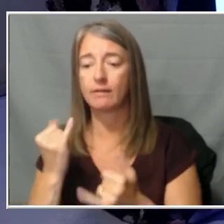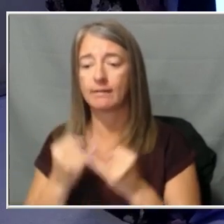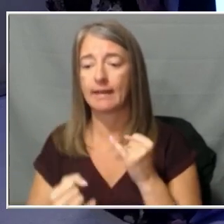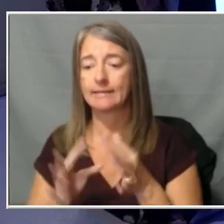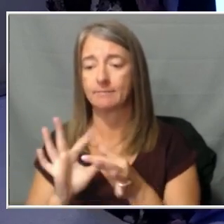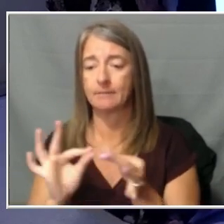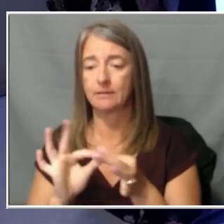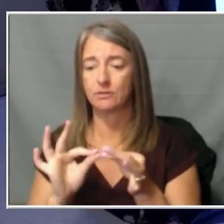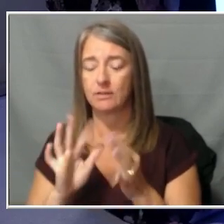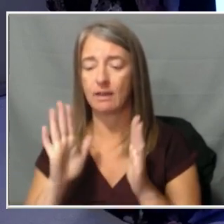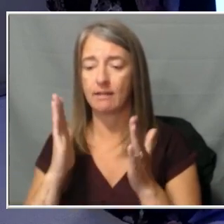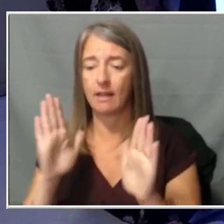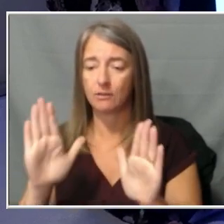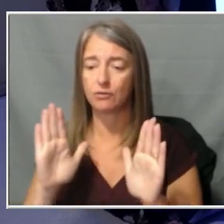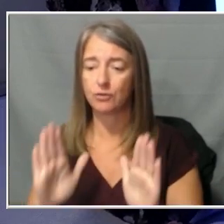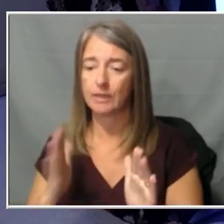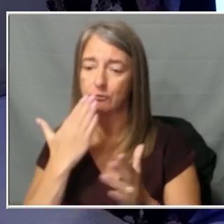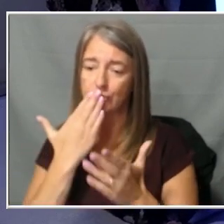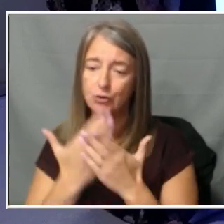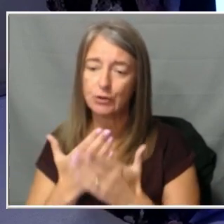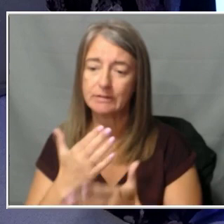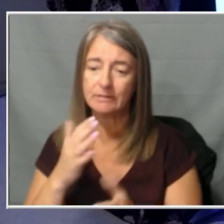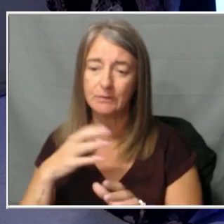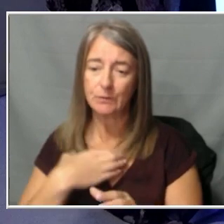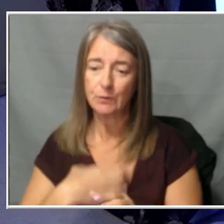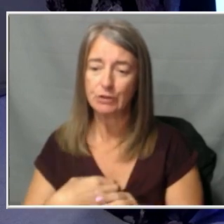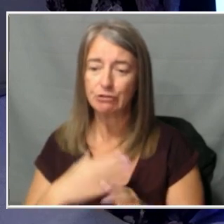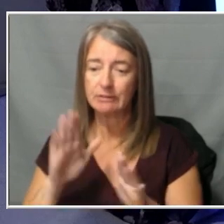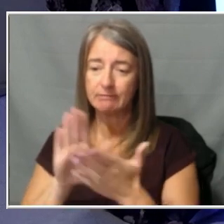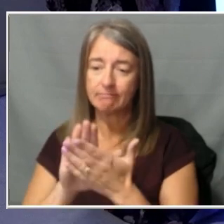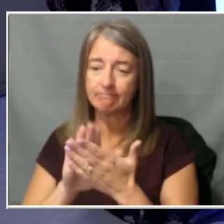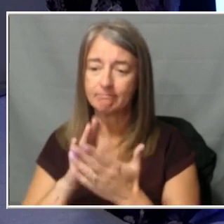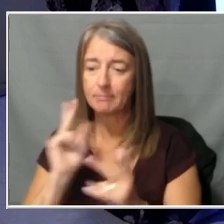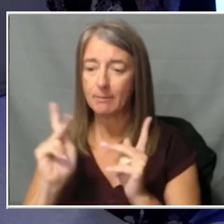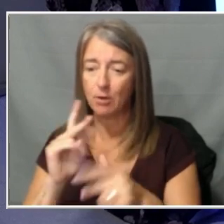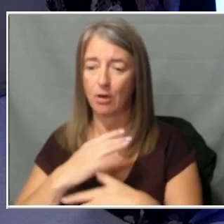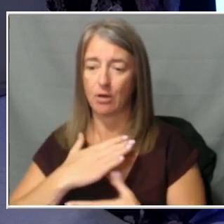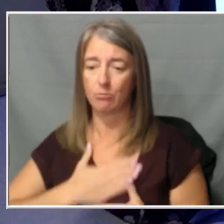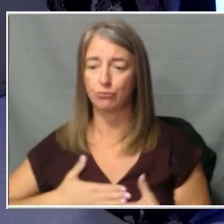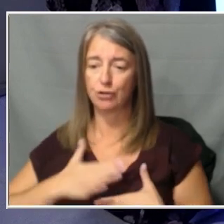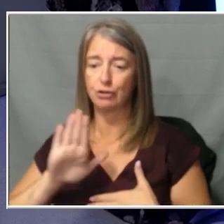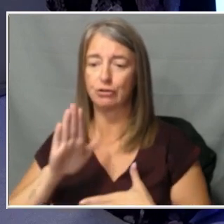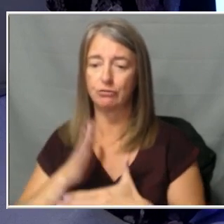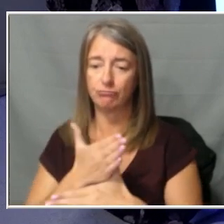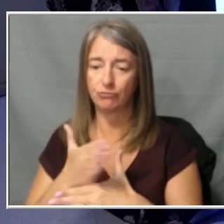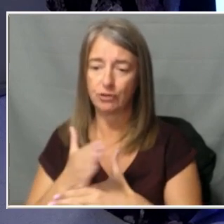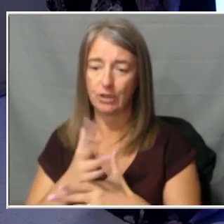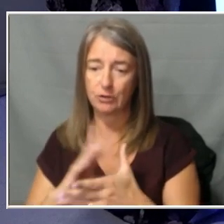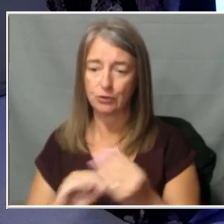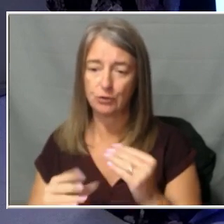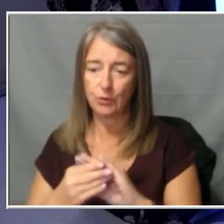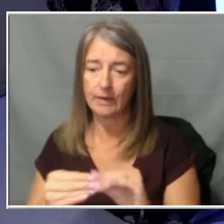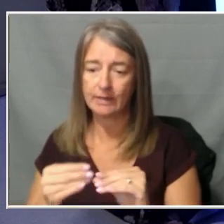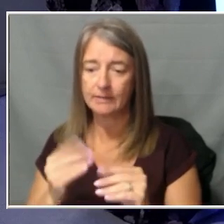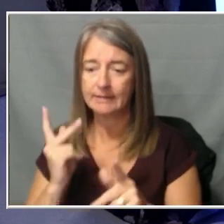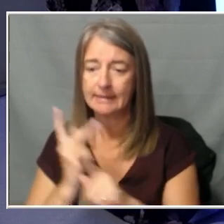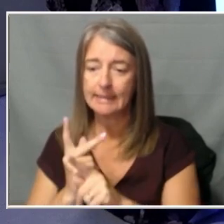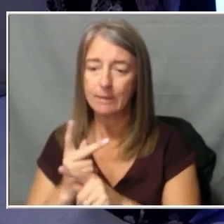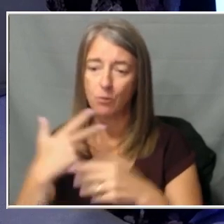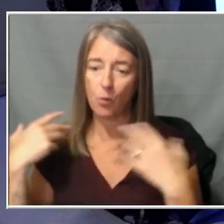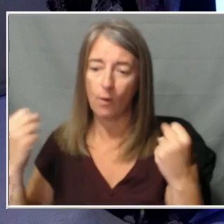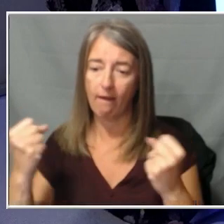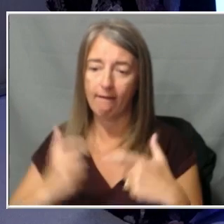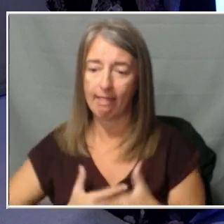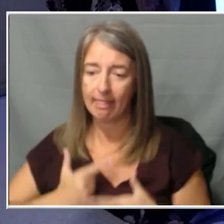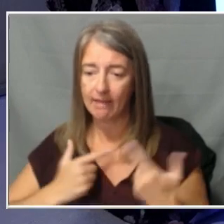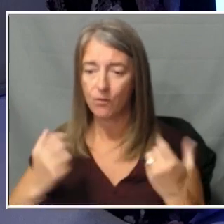of really great well wishes, and just people appreciating you sharing your story and just wanting you to get well and live well. So thank you for